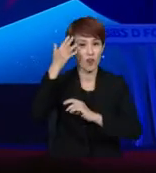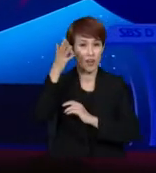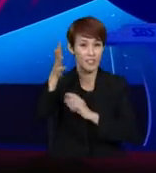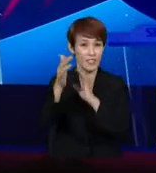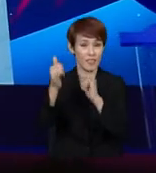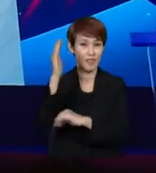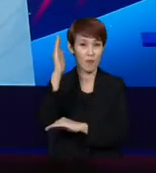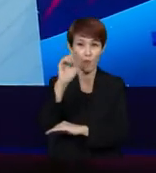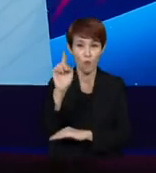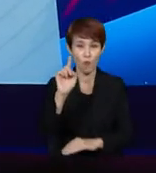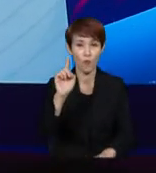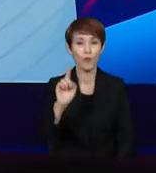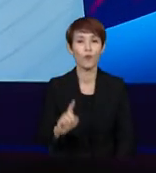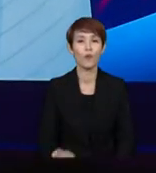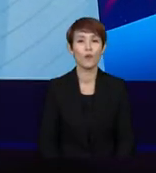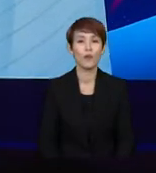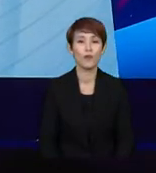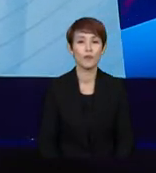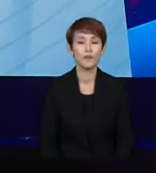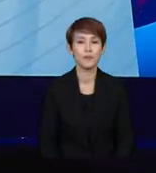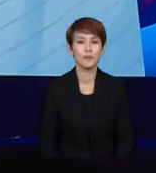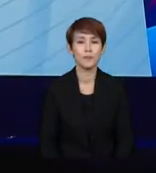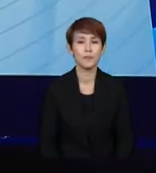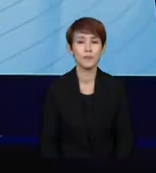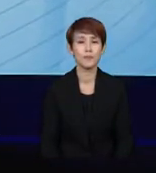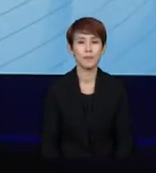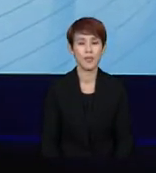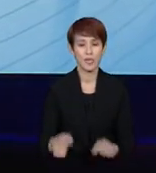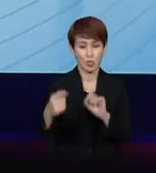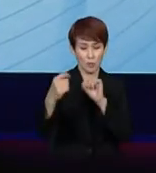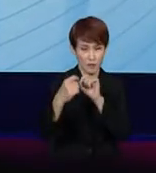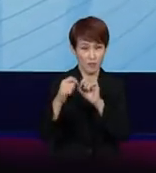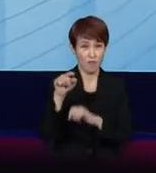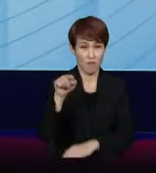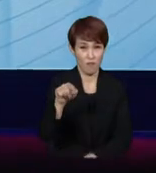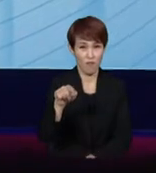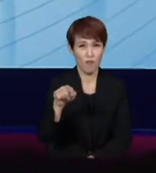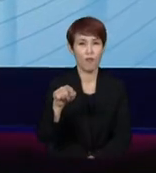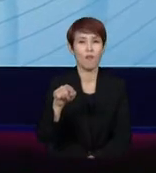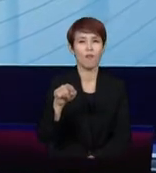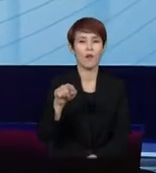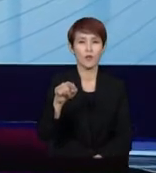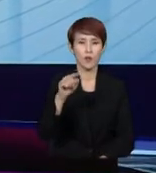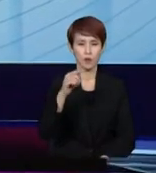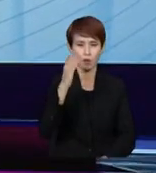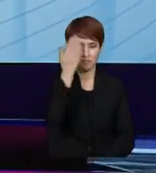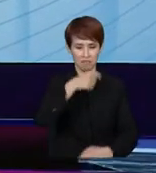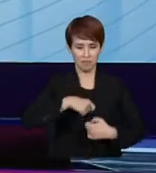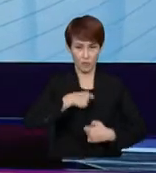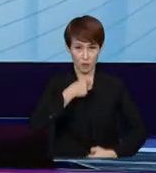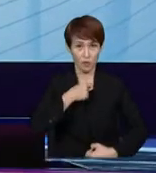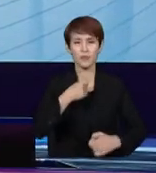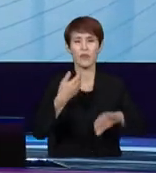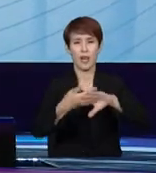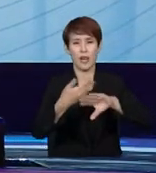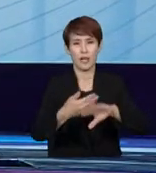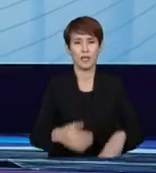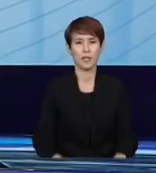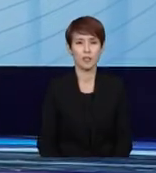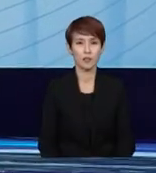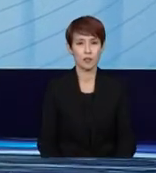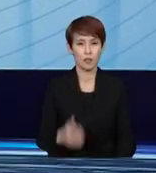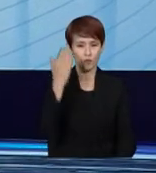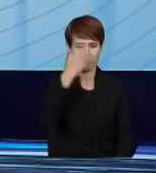term from what is a sort of very widespread demand for transparency. Transparency might sometimes